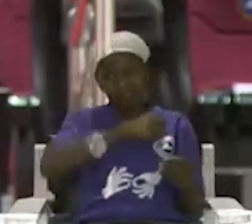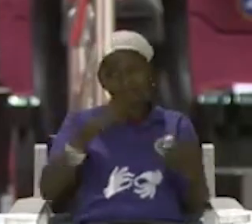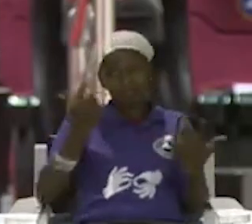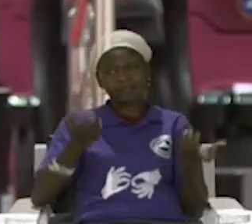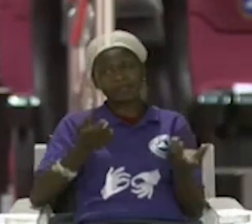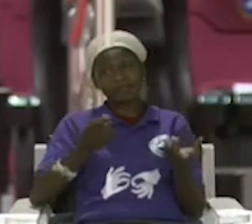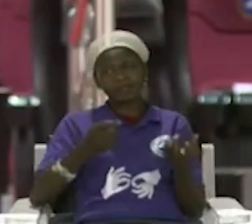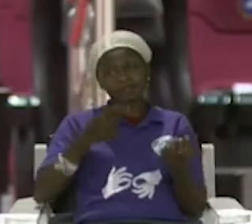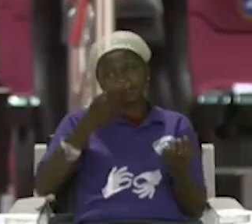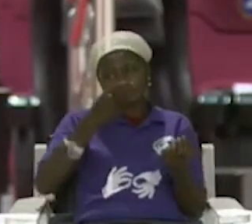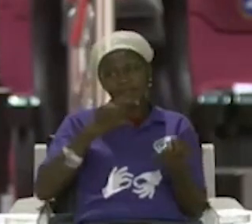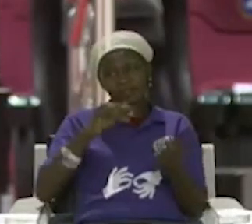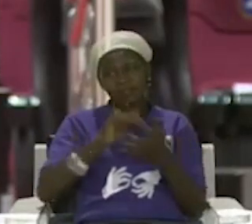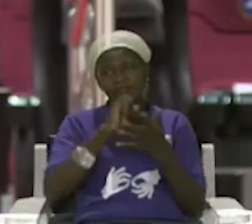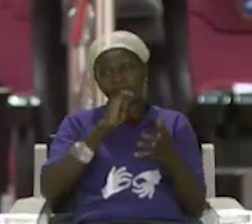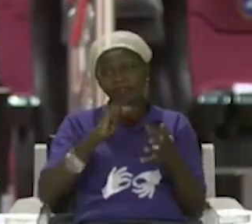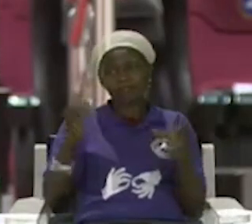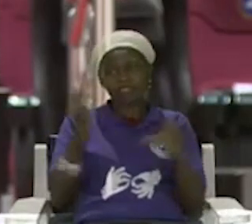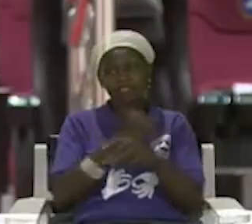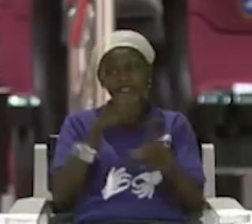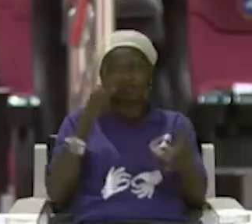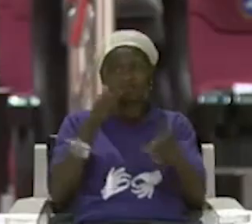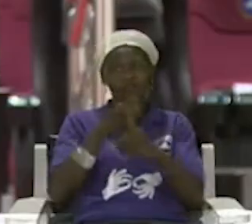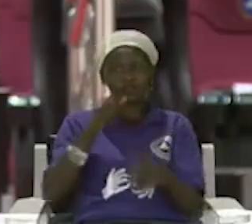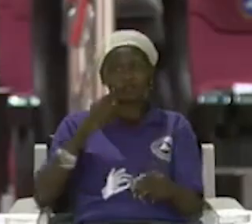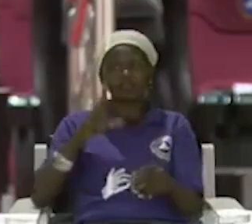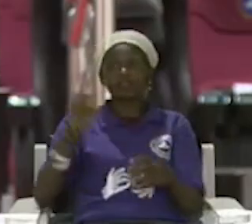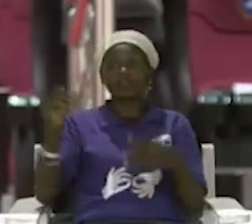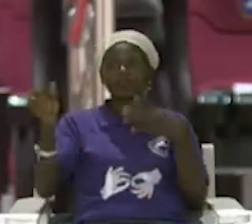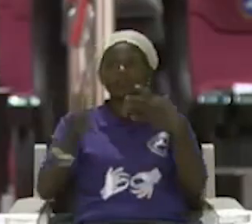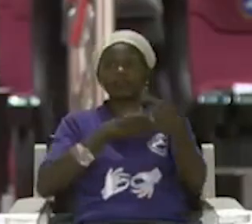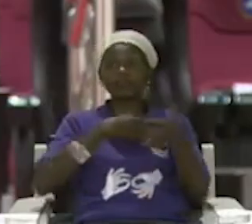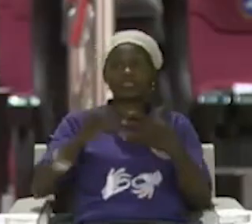follow your sermon. So no matter how